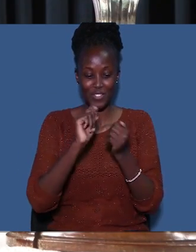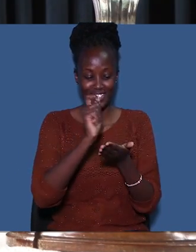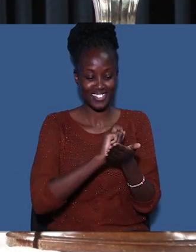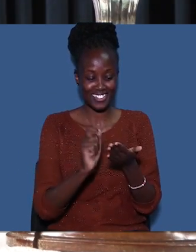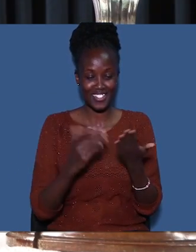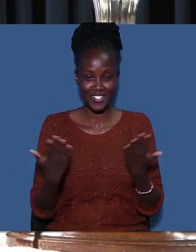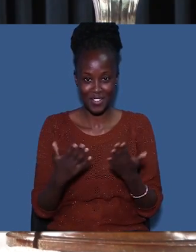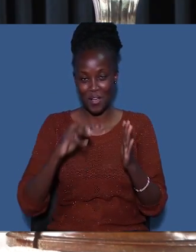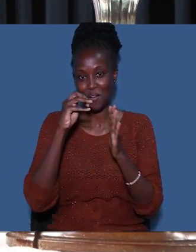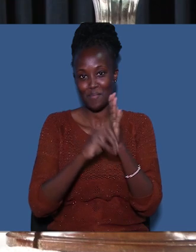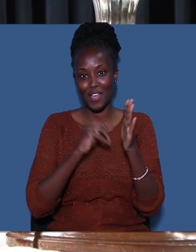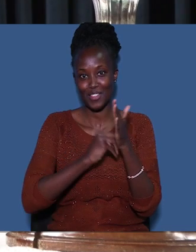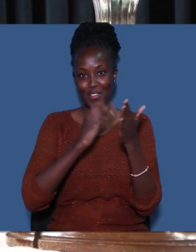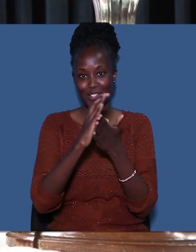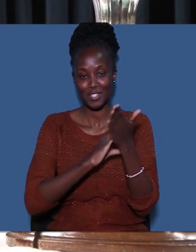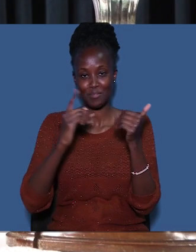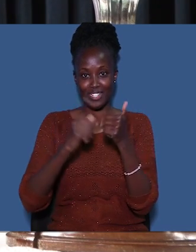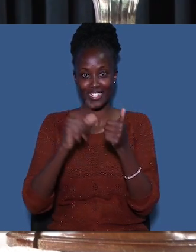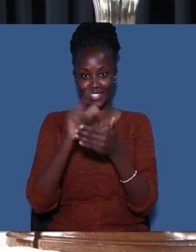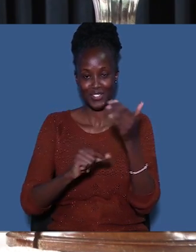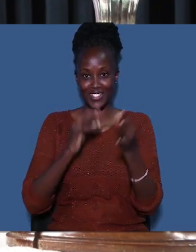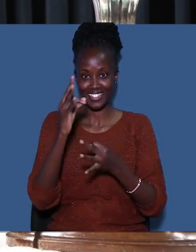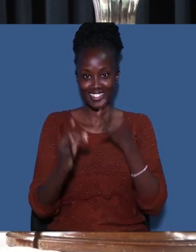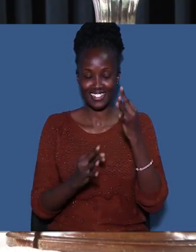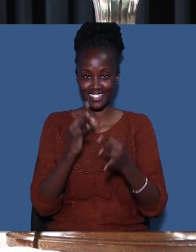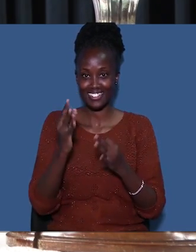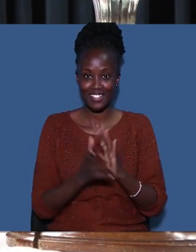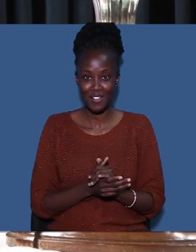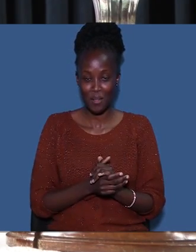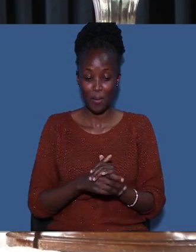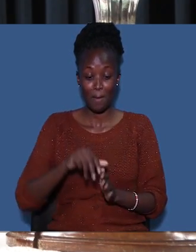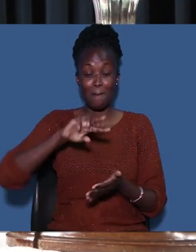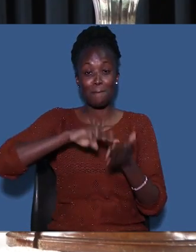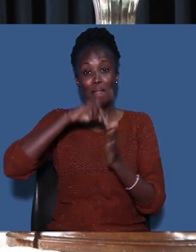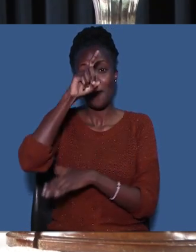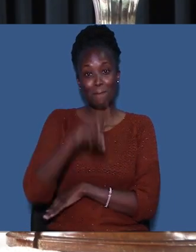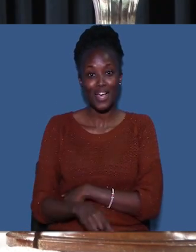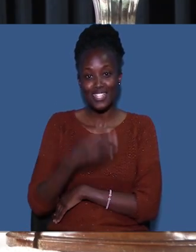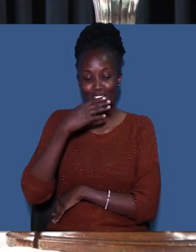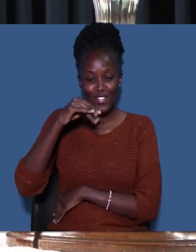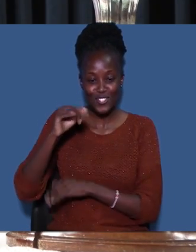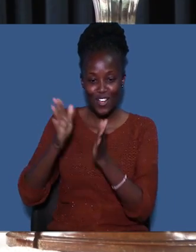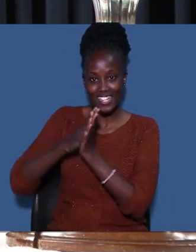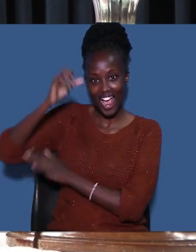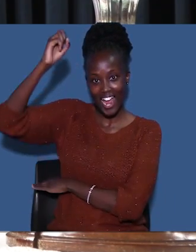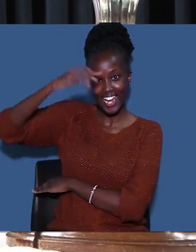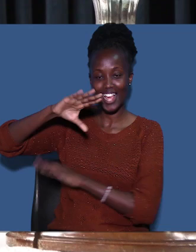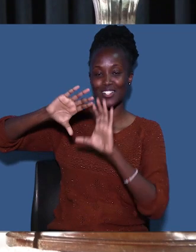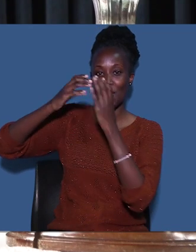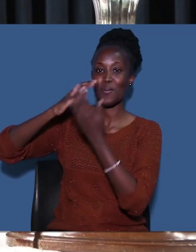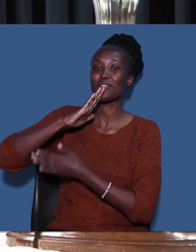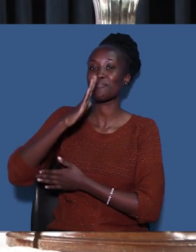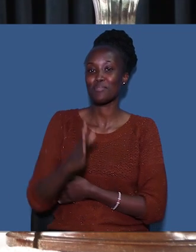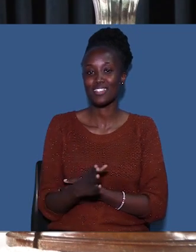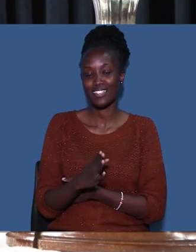as it is written in Matthew chapter 6, verses 33. We are supposed to be the salt and light of our nation and the world,